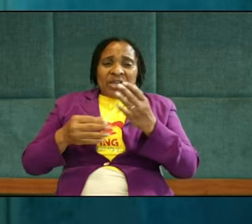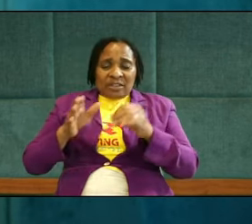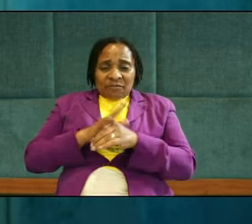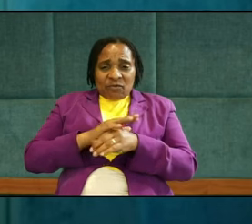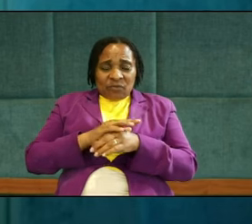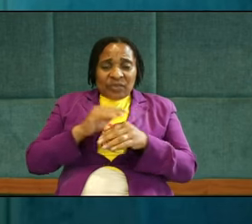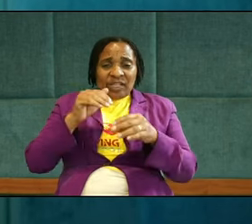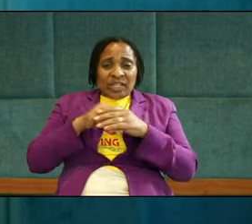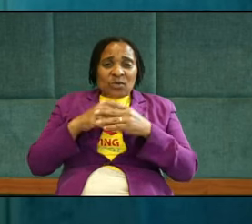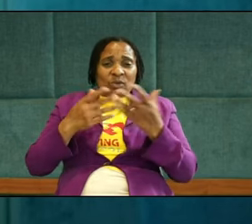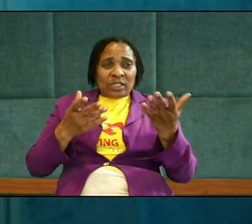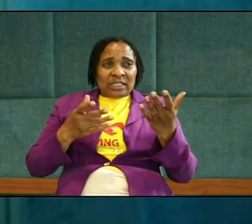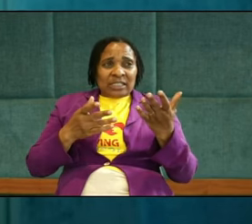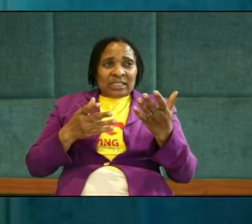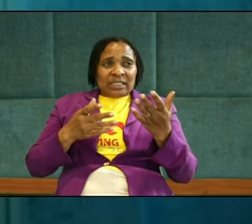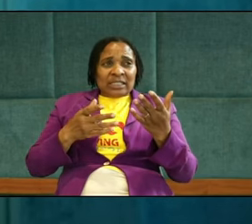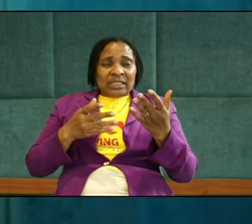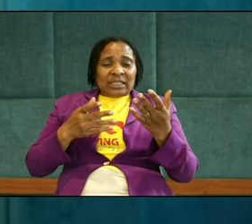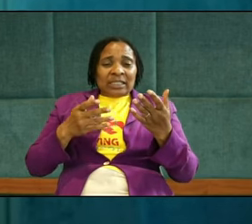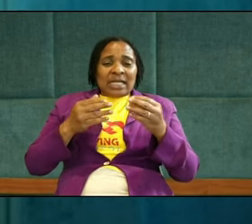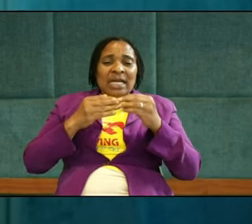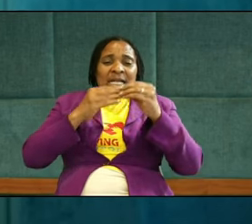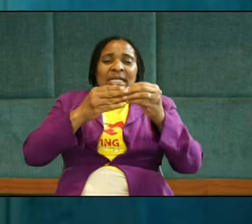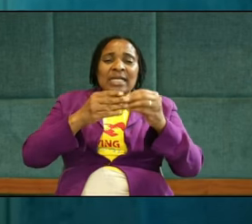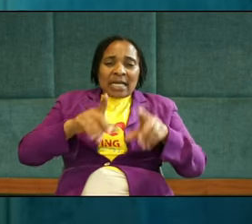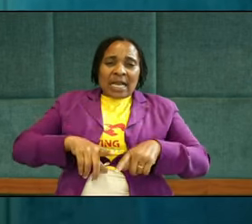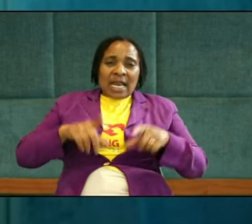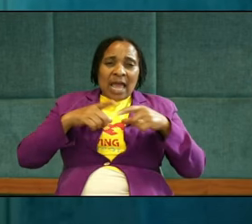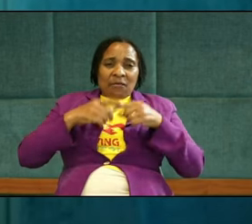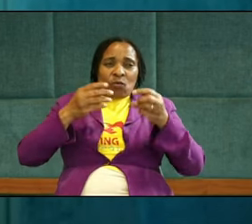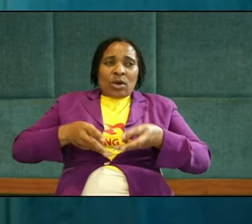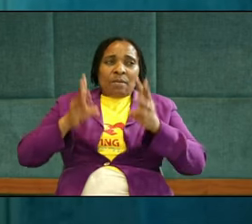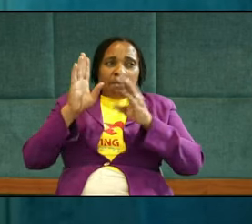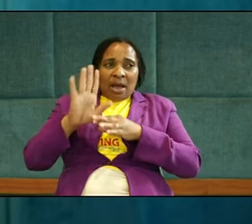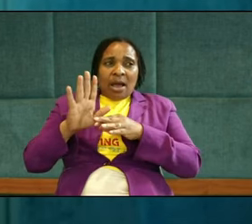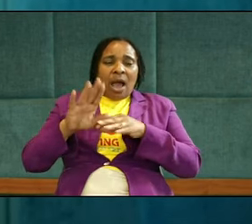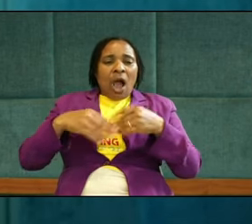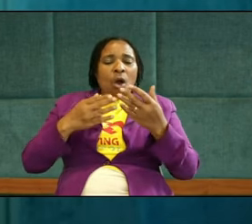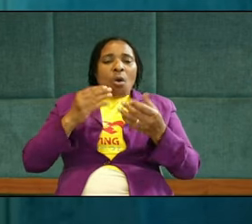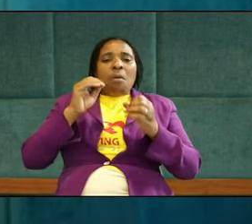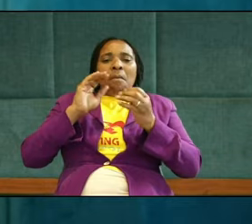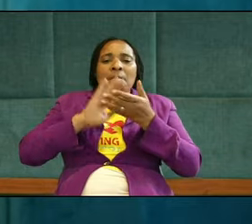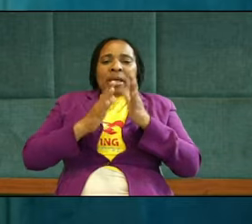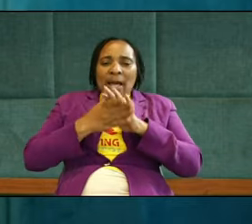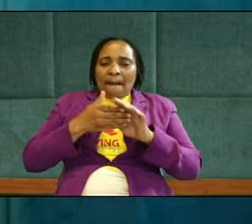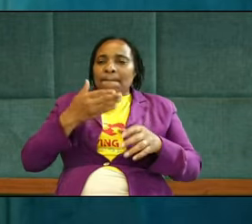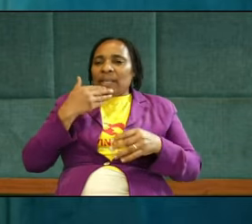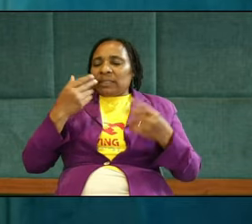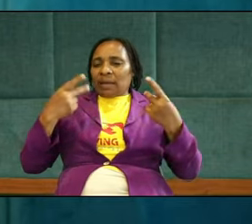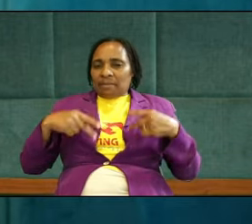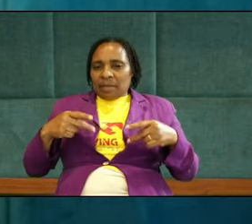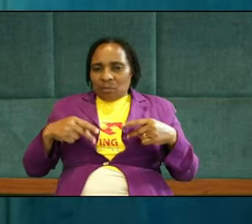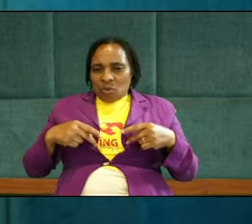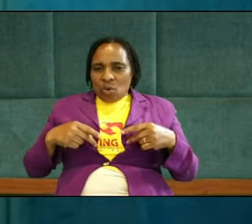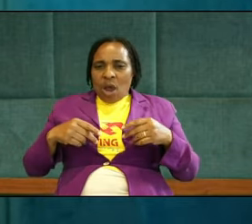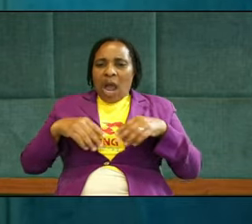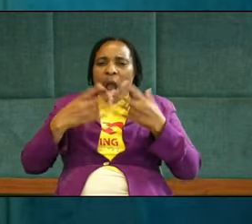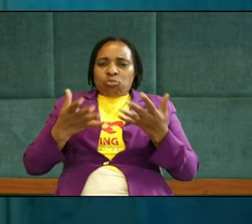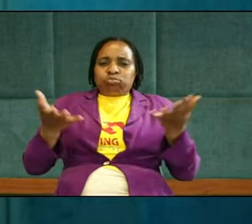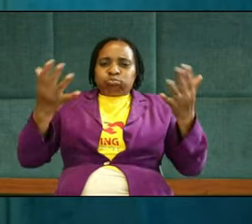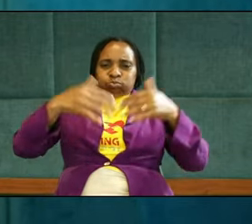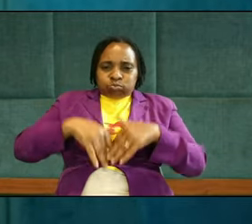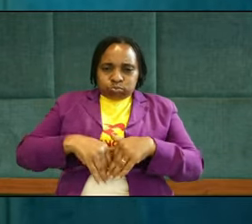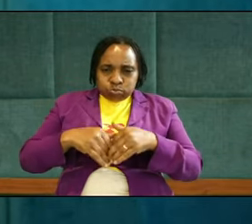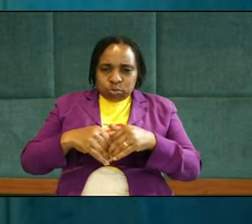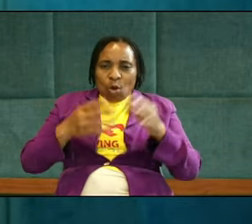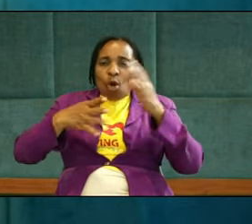leading his life, his way in our lives? How can we become better people? How can we integrate God more into